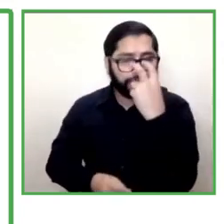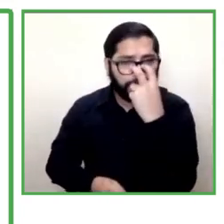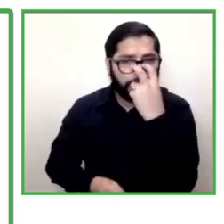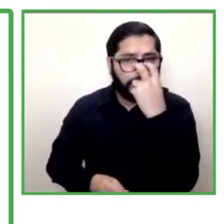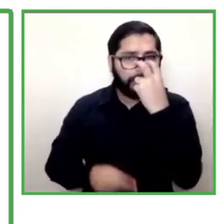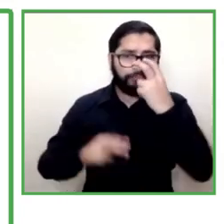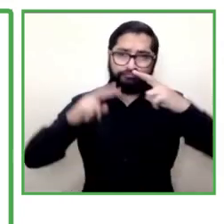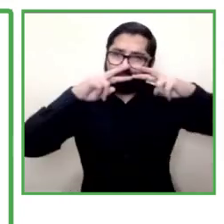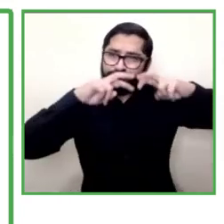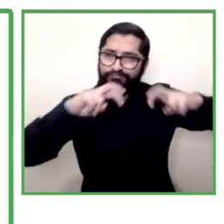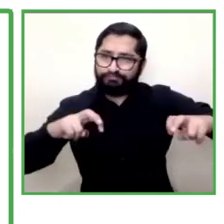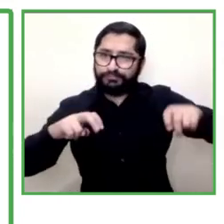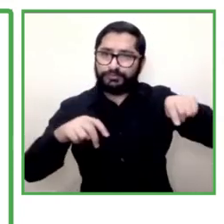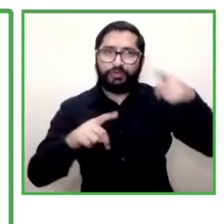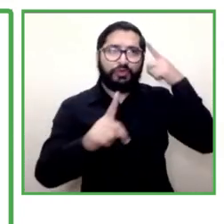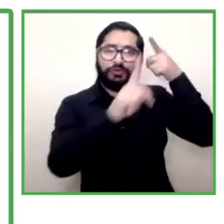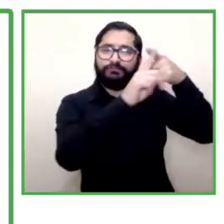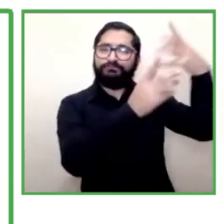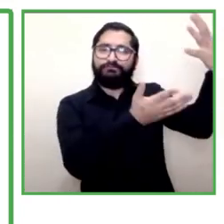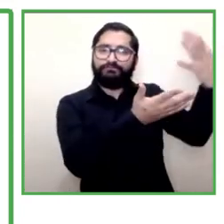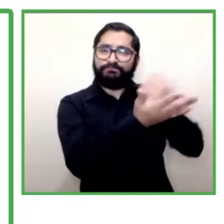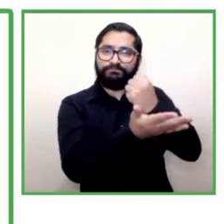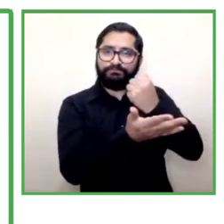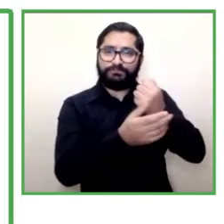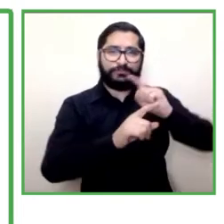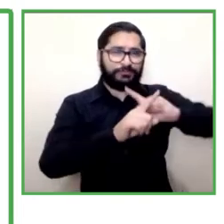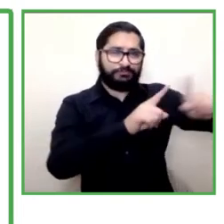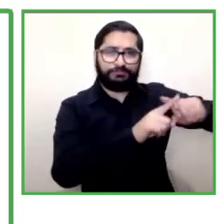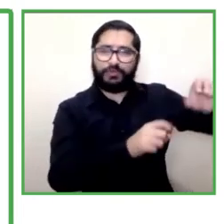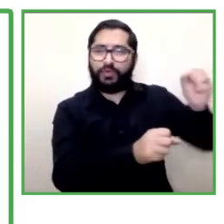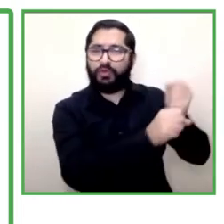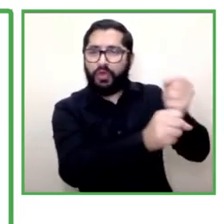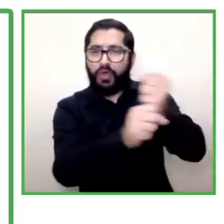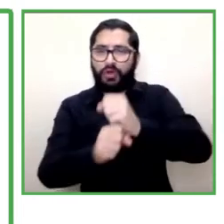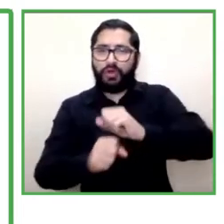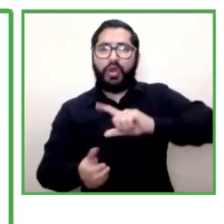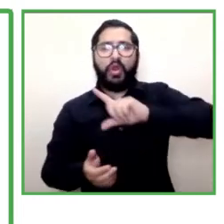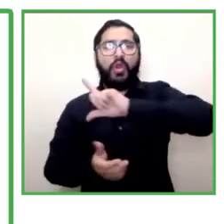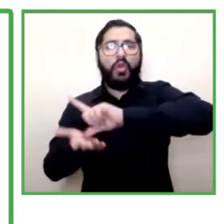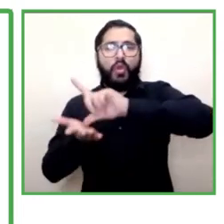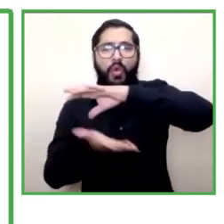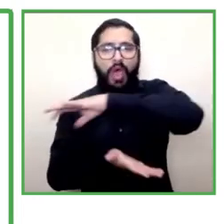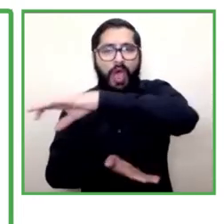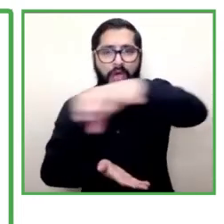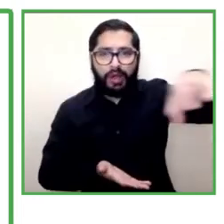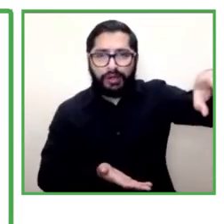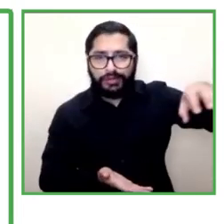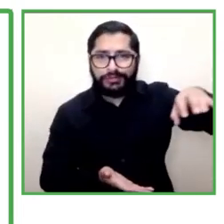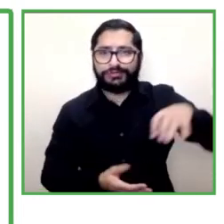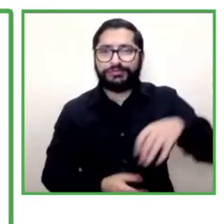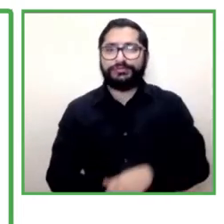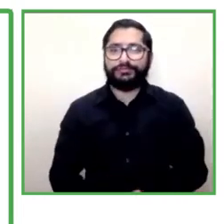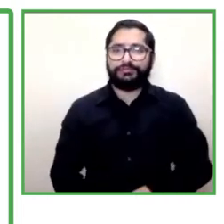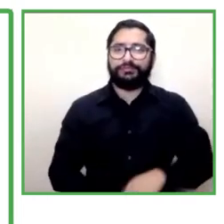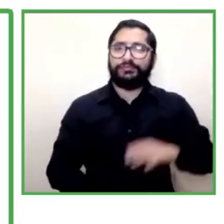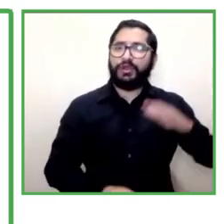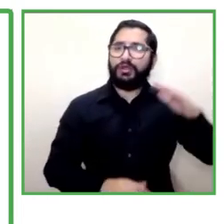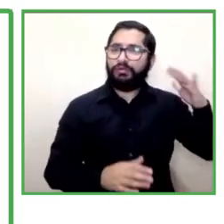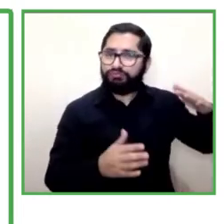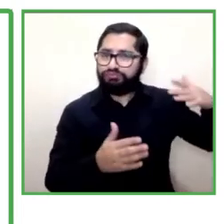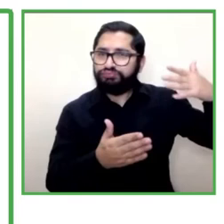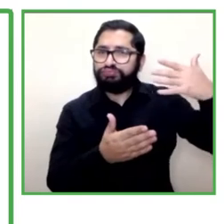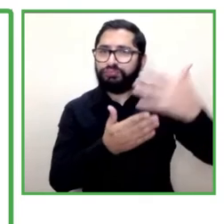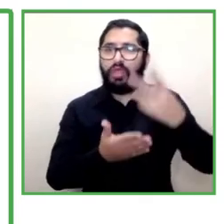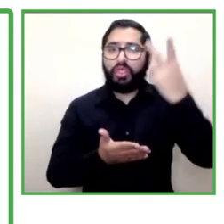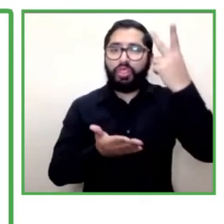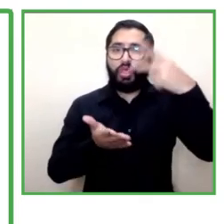in business. And in 2015, we founded Poilabs with my friend from that NGO to help the visually